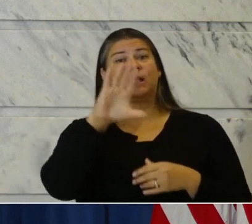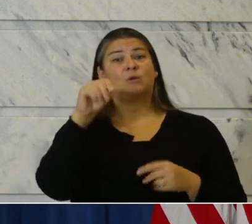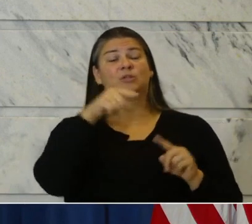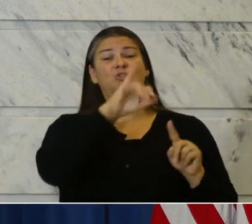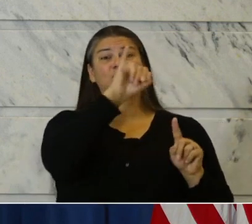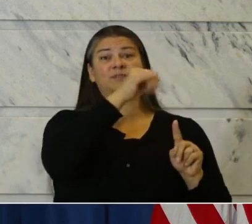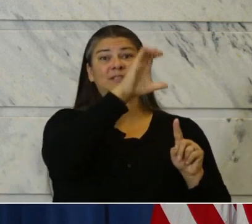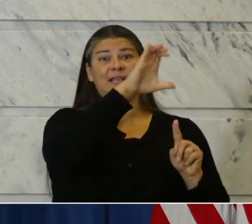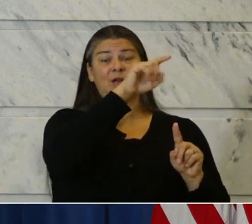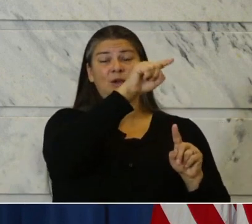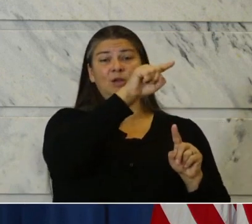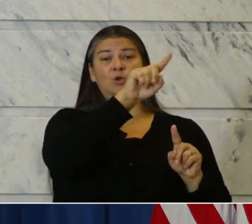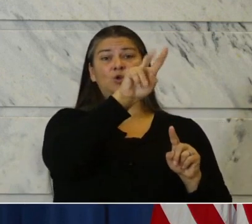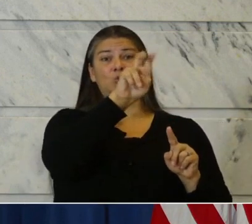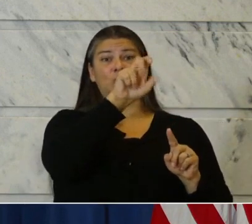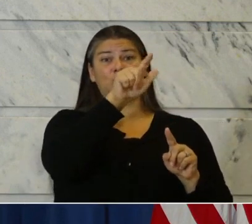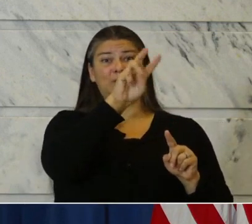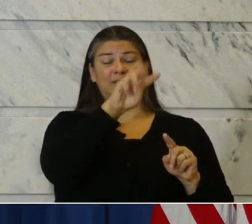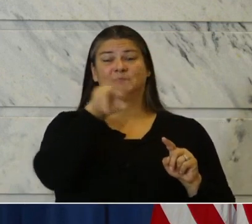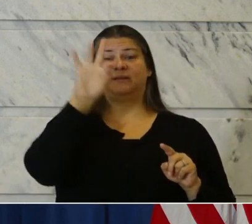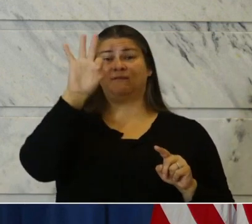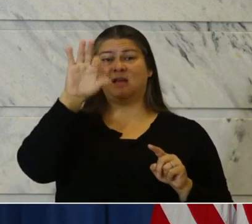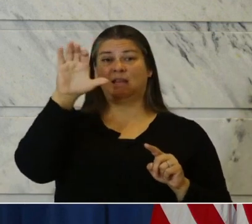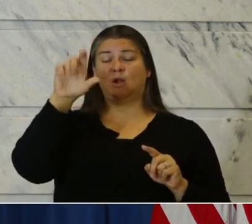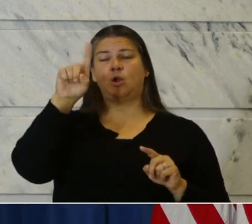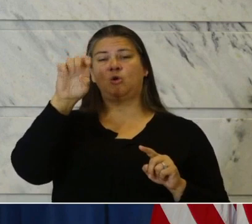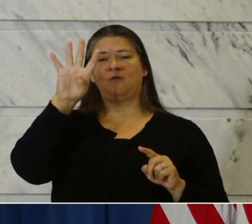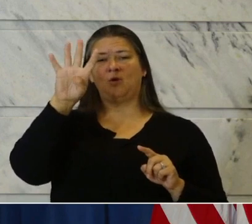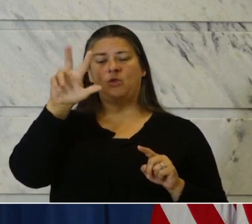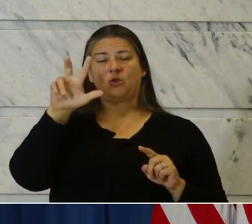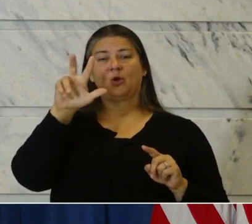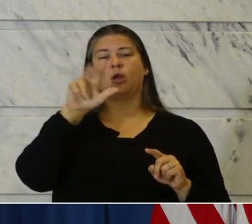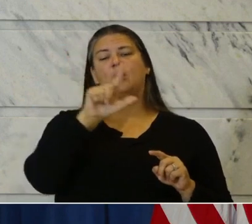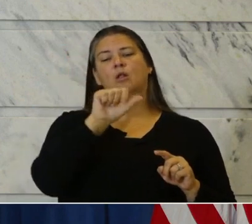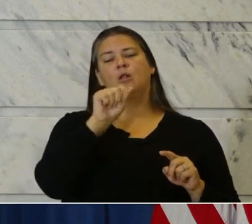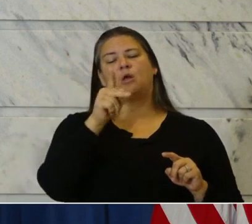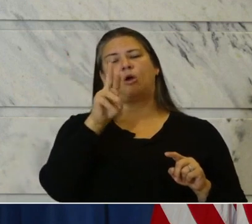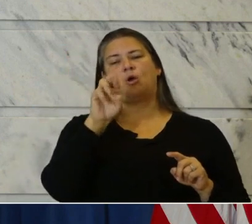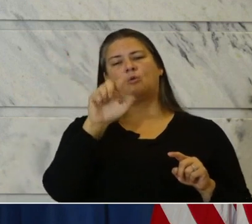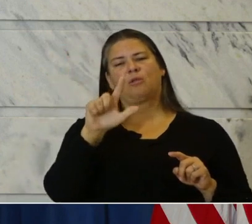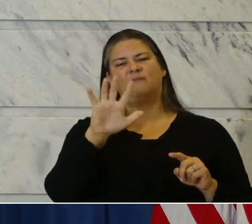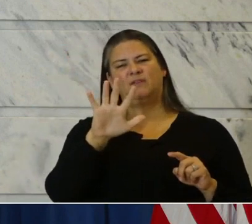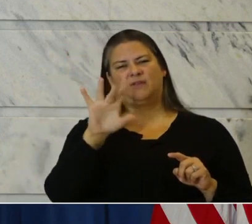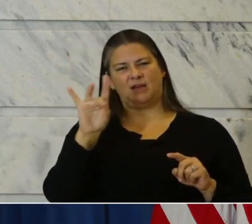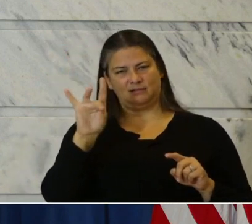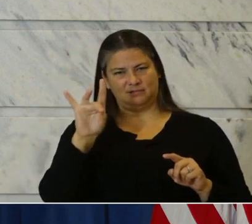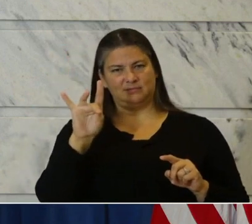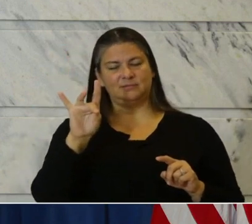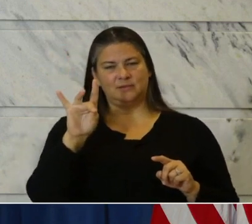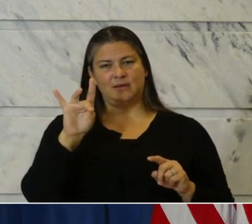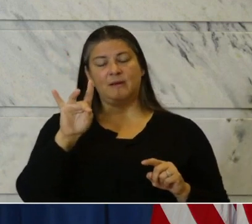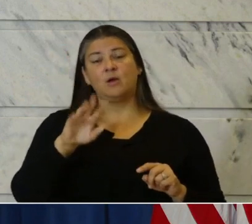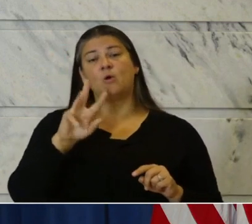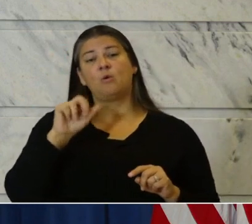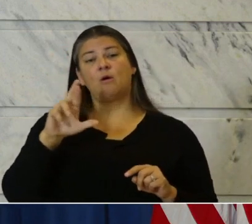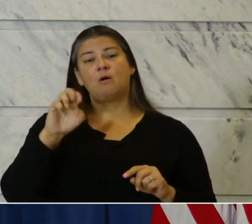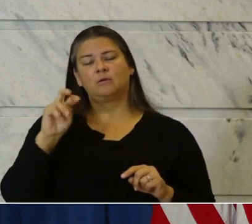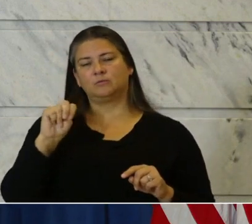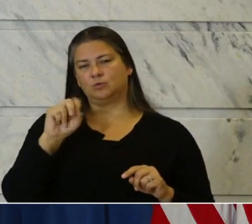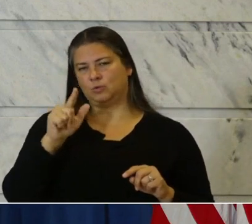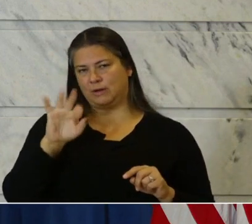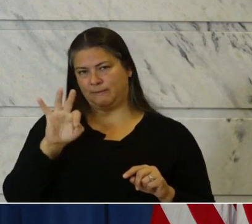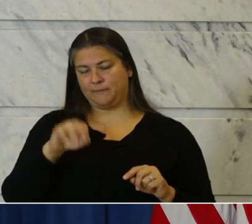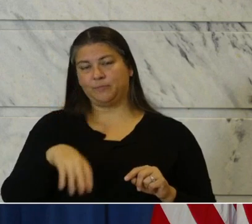Jefferson 226, Fayette 143, Laurel County 58 cases, Warren